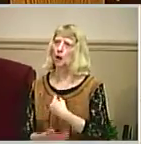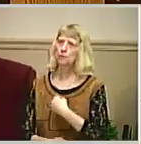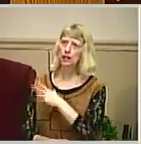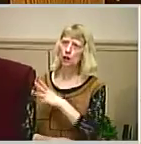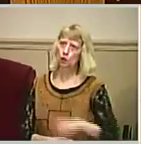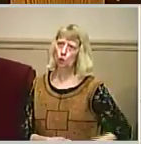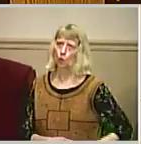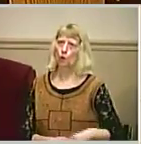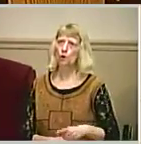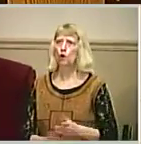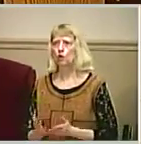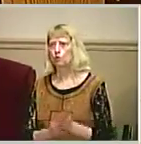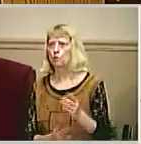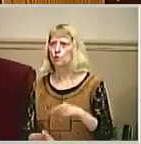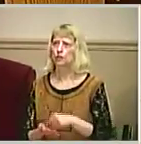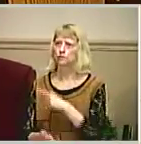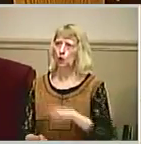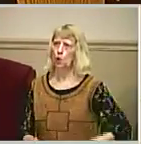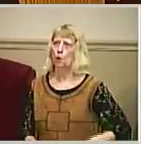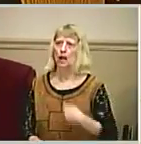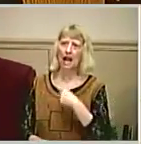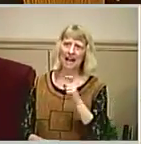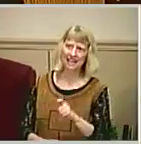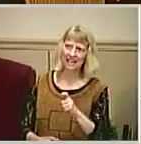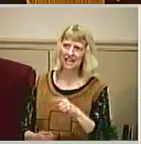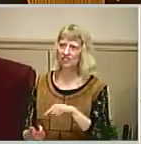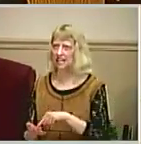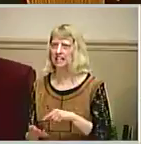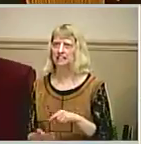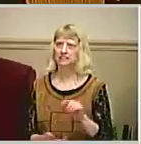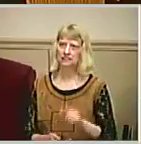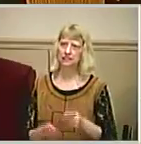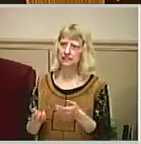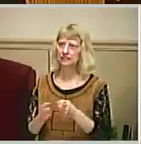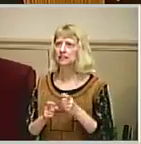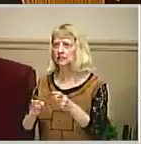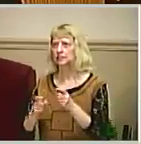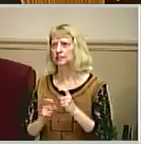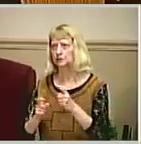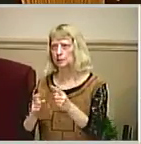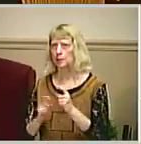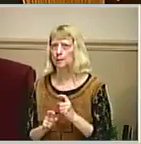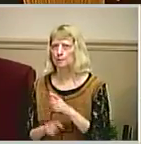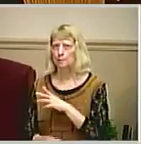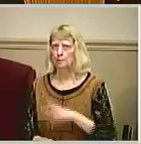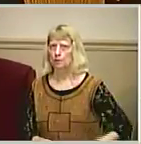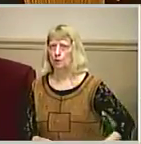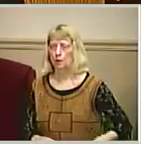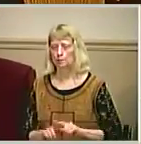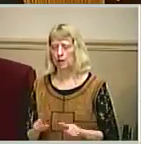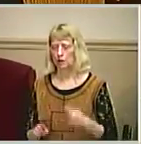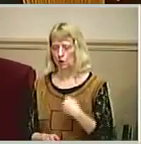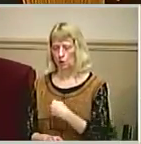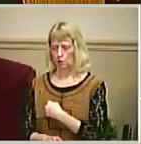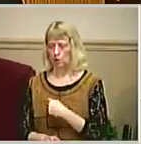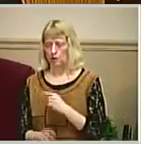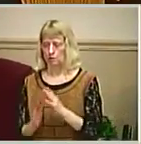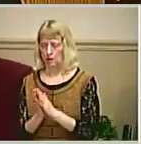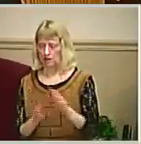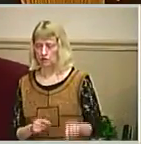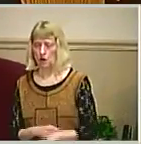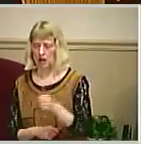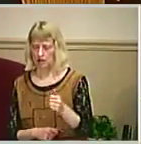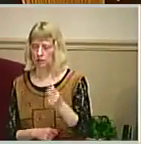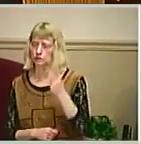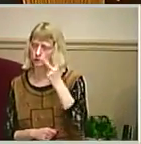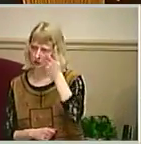Lord, get me through this, Lord. Lord, I need this, Lord, I need that. Give me, Lord. But when we pray for one another, we are going